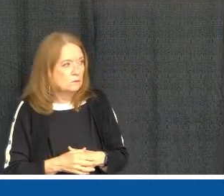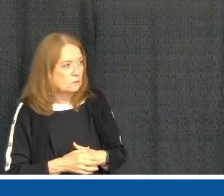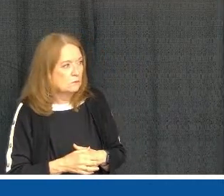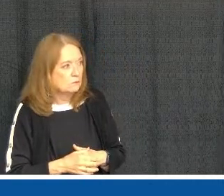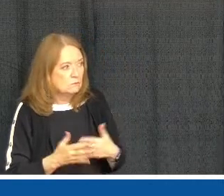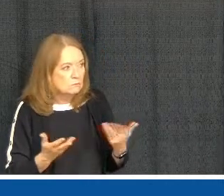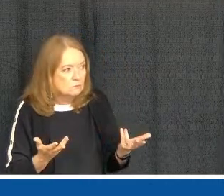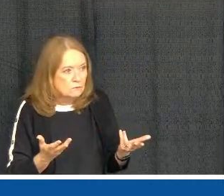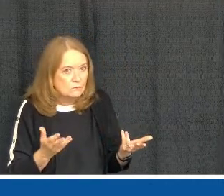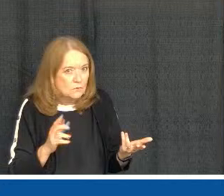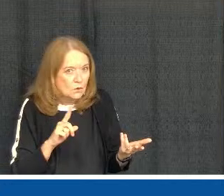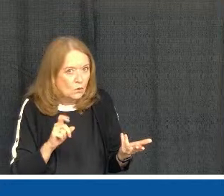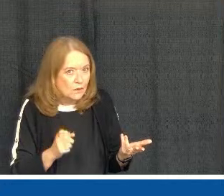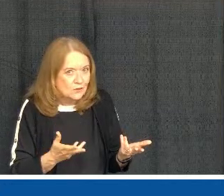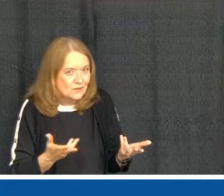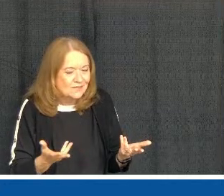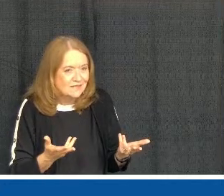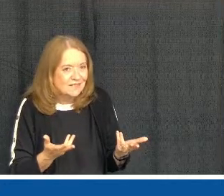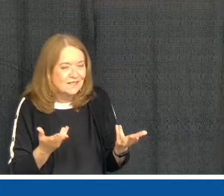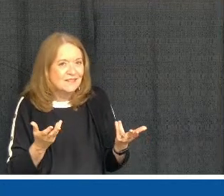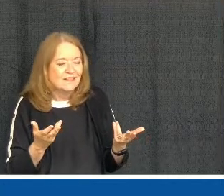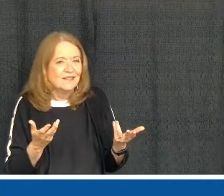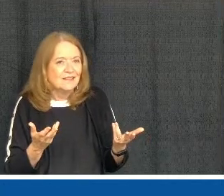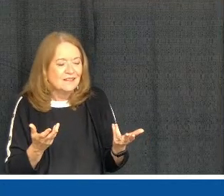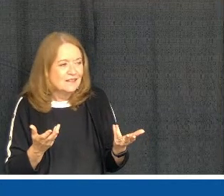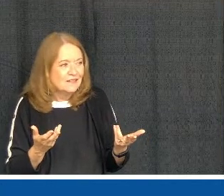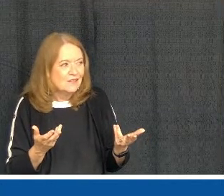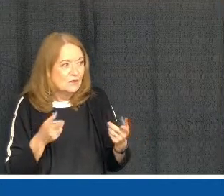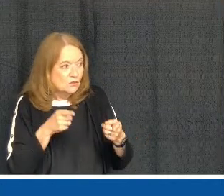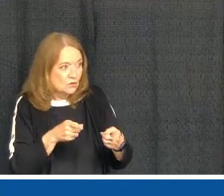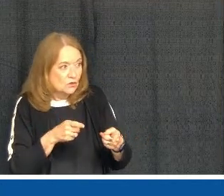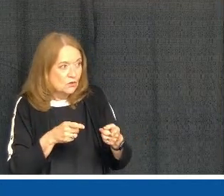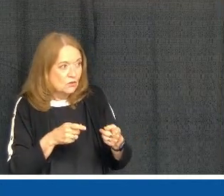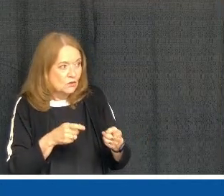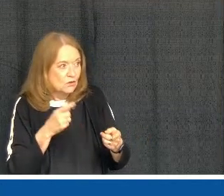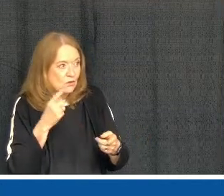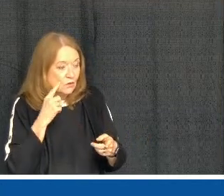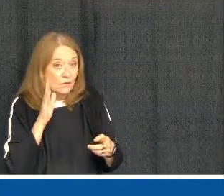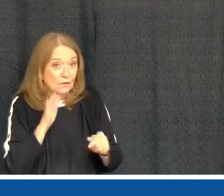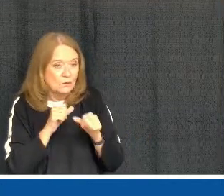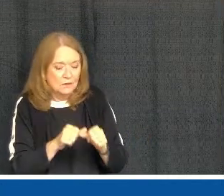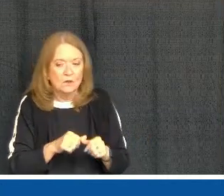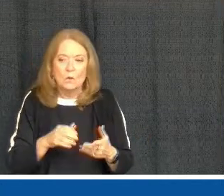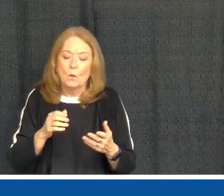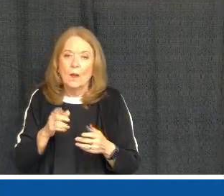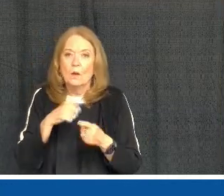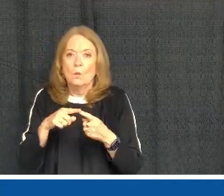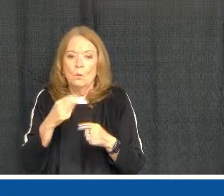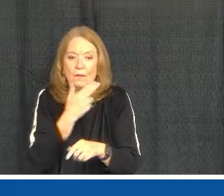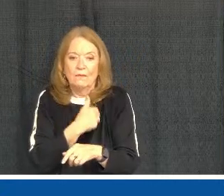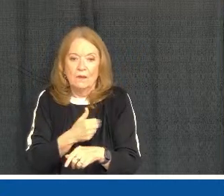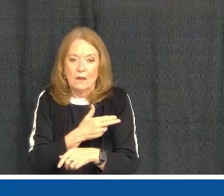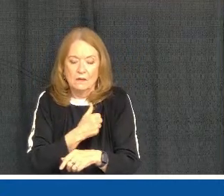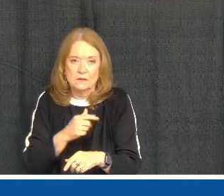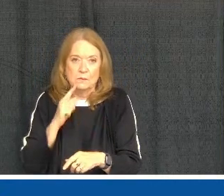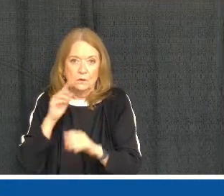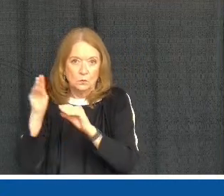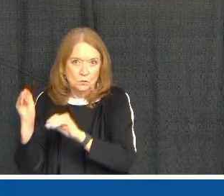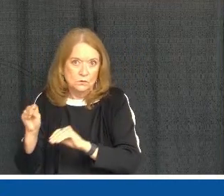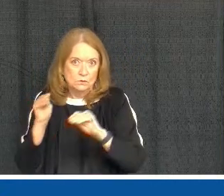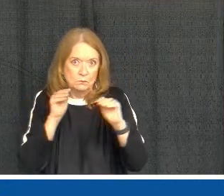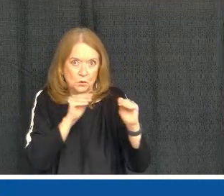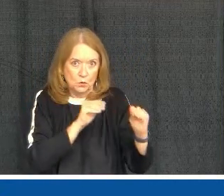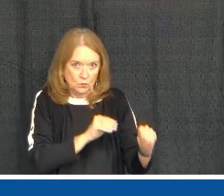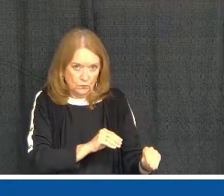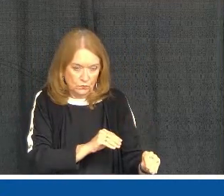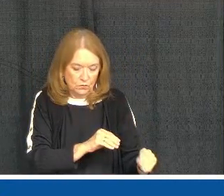I don't know where the question is in there as much, but Do you the Madison believe we Street was put, continue? when the hospital was being removed, the